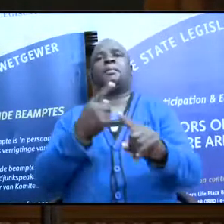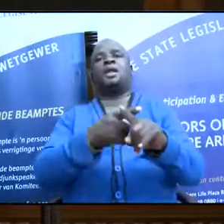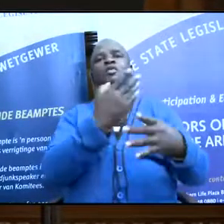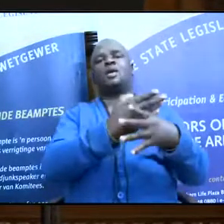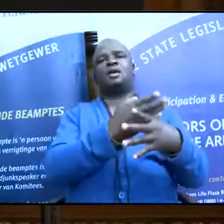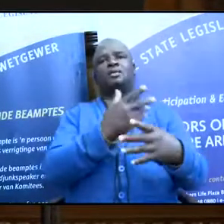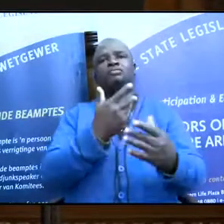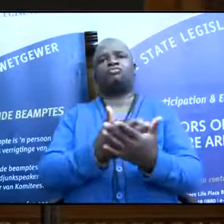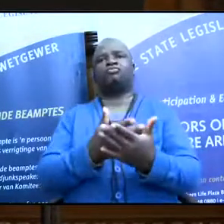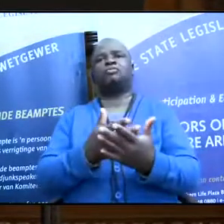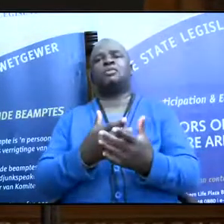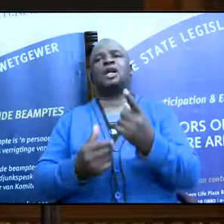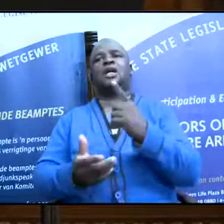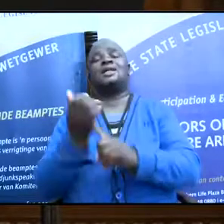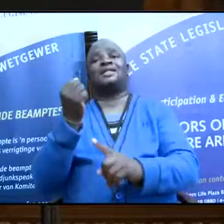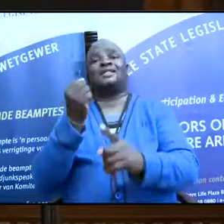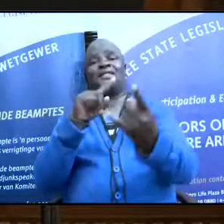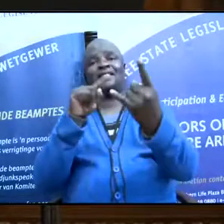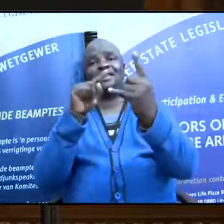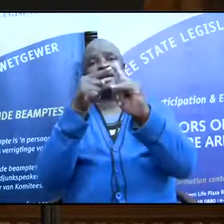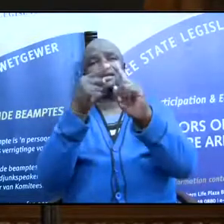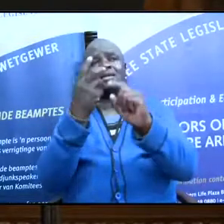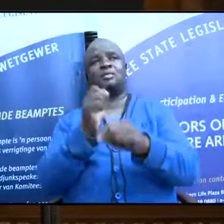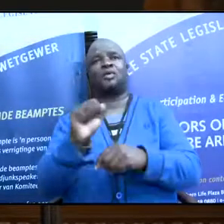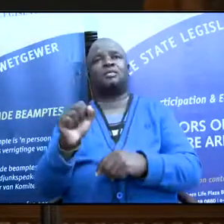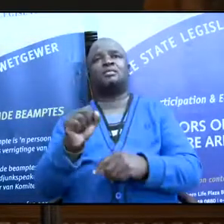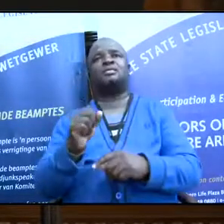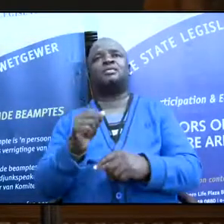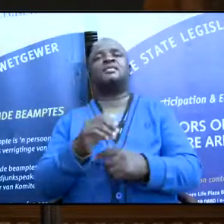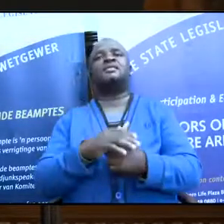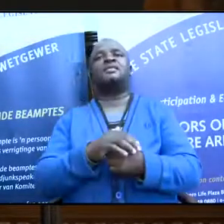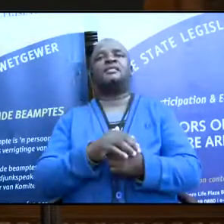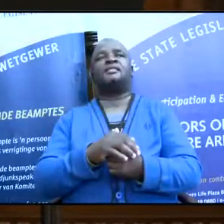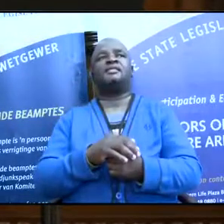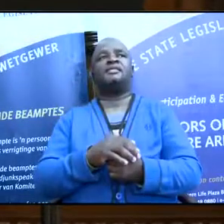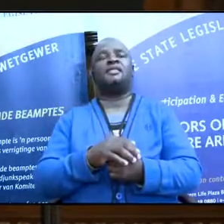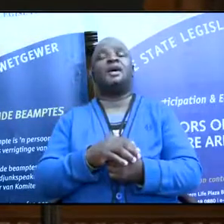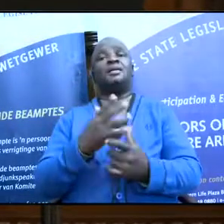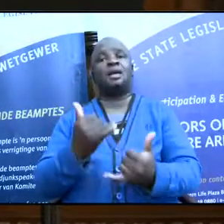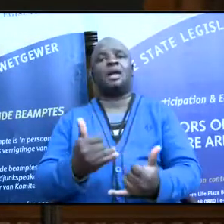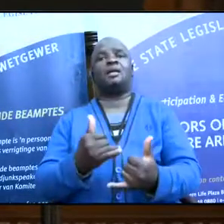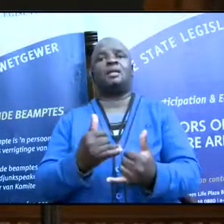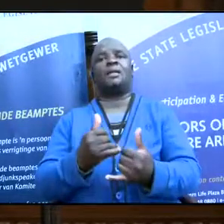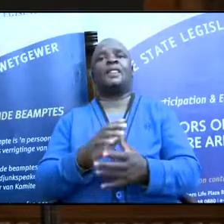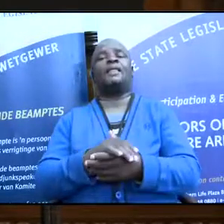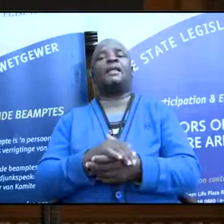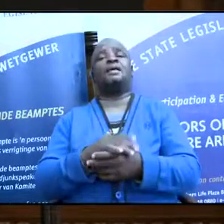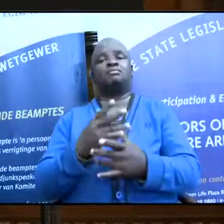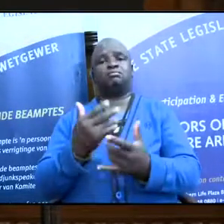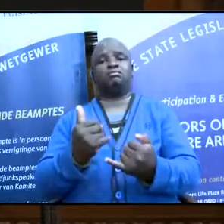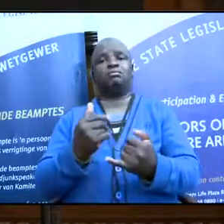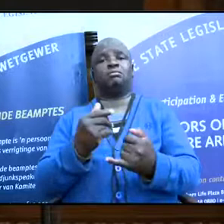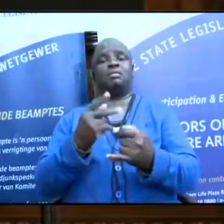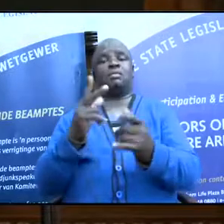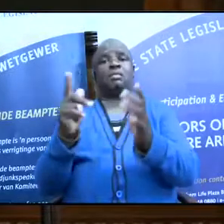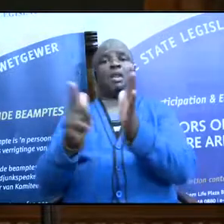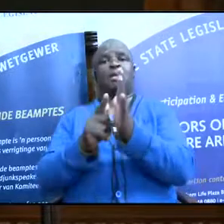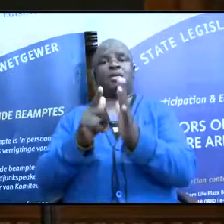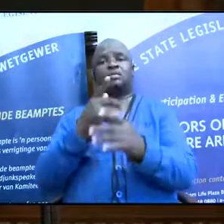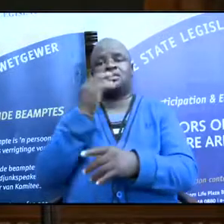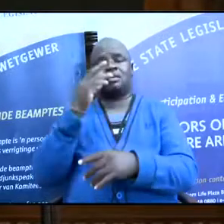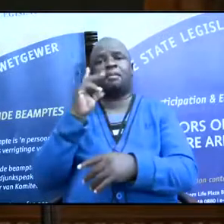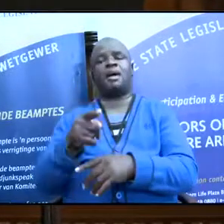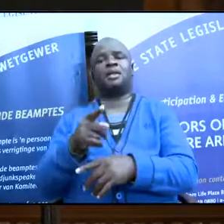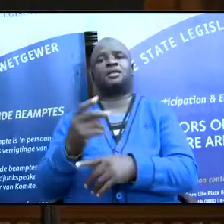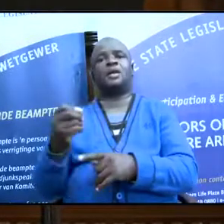accomplish target complexity it is now a requirement in law